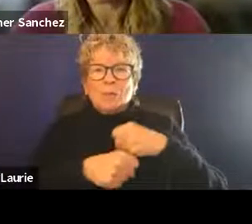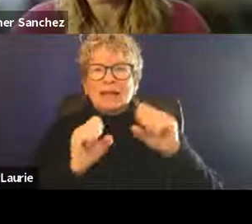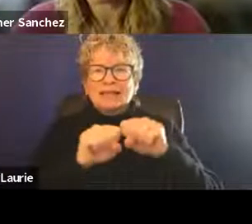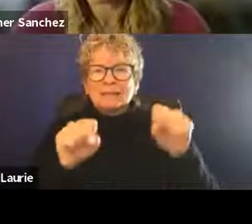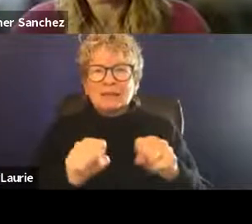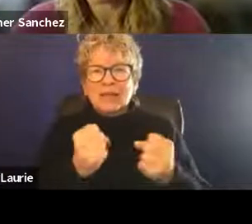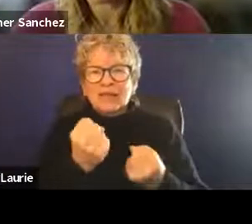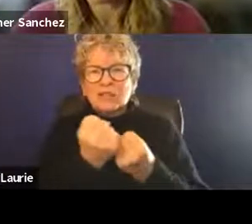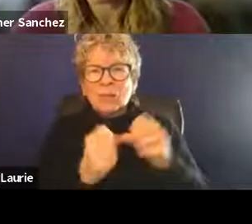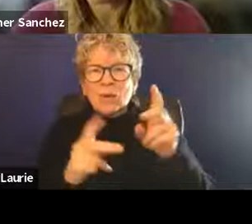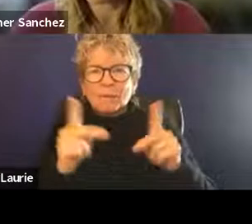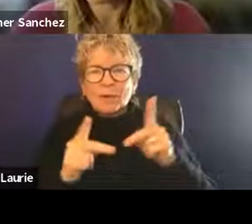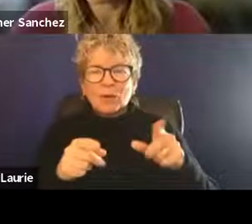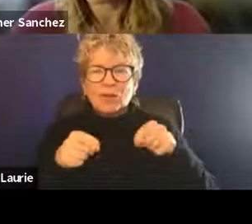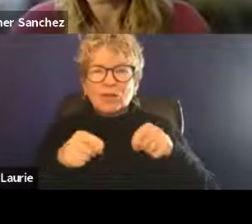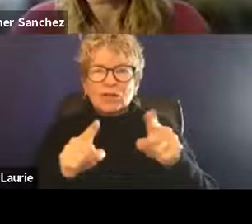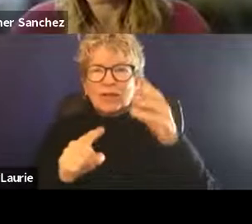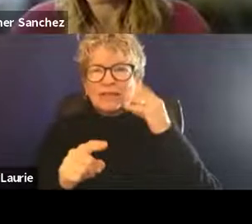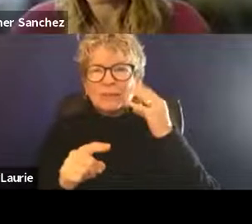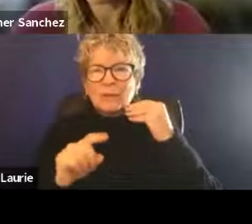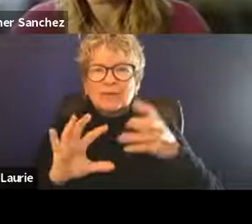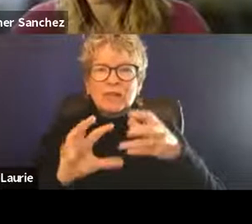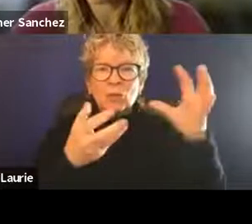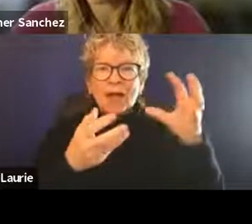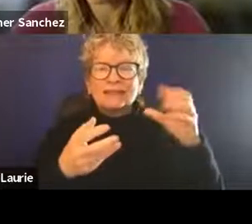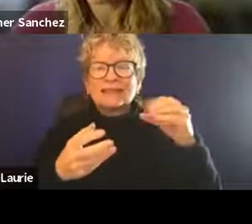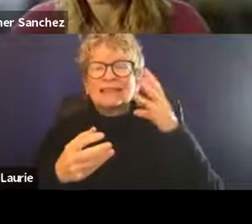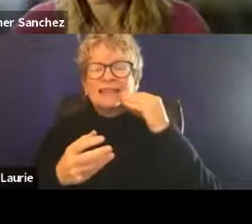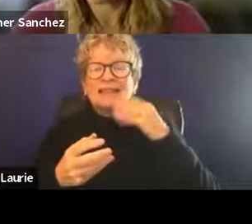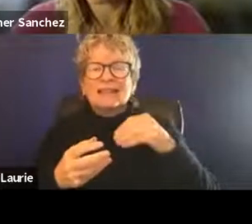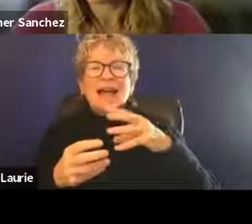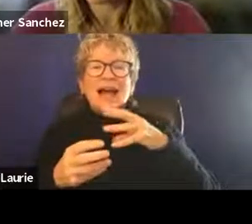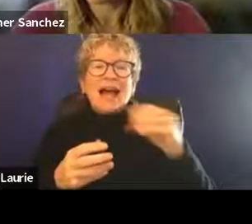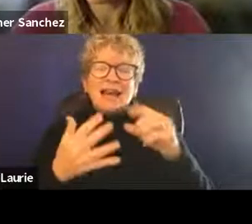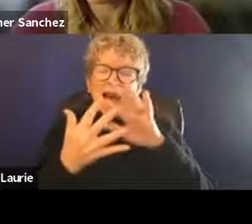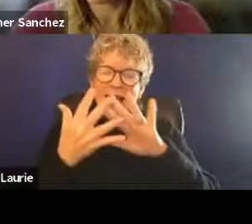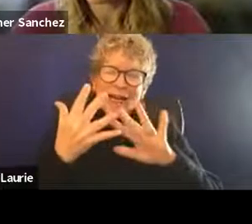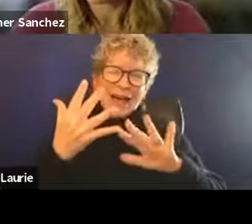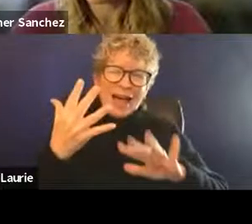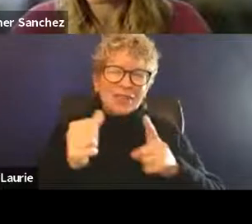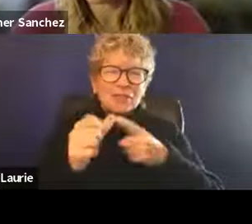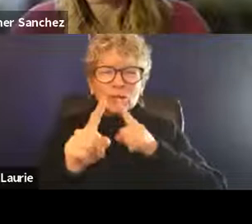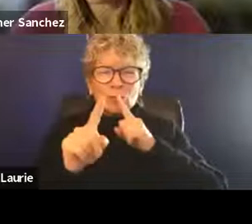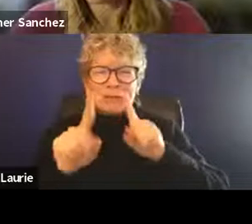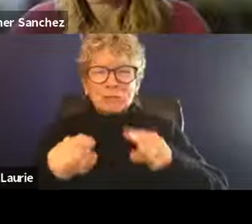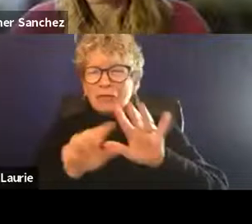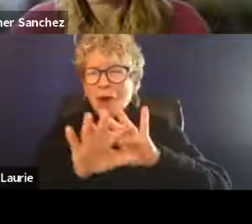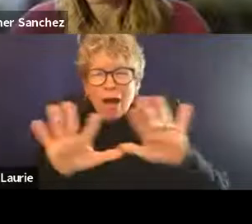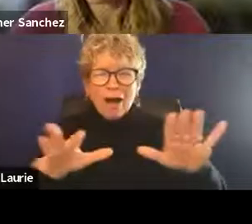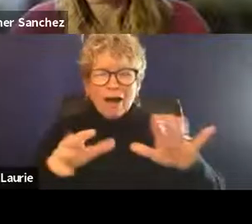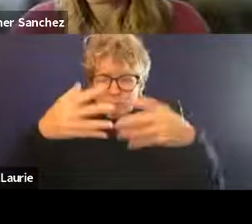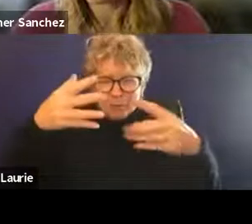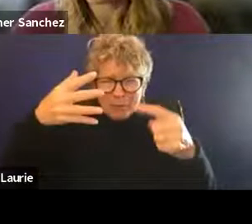and family members and law enforcement and clinicians and first responders. I could go on and on of who's going to benefit from this